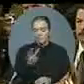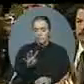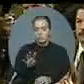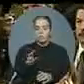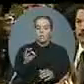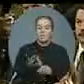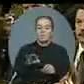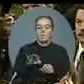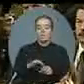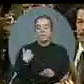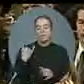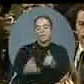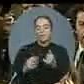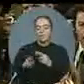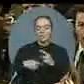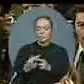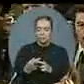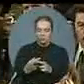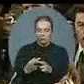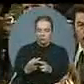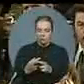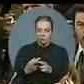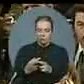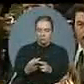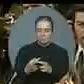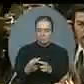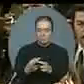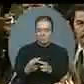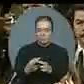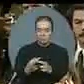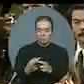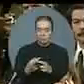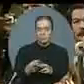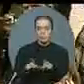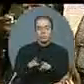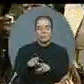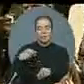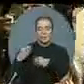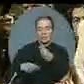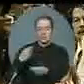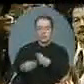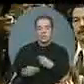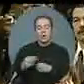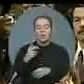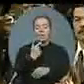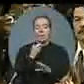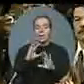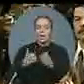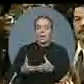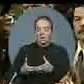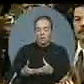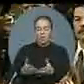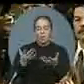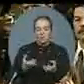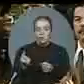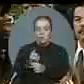He wants to turn his back on the traditions of his own party. And he wants to form a coalition with the